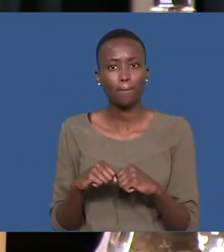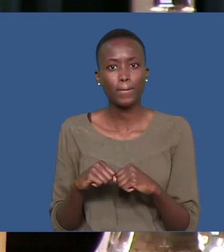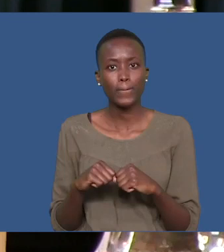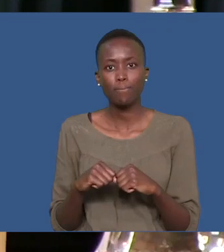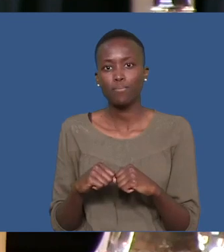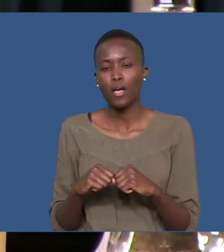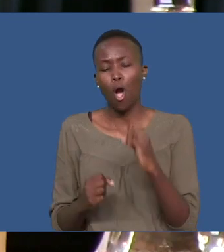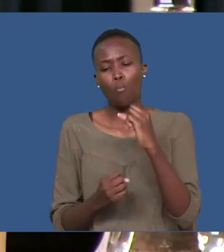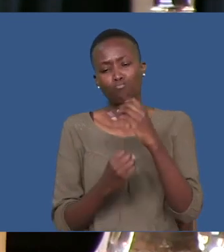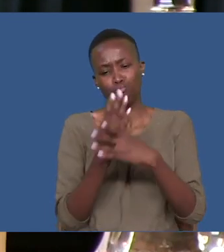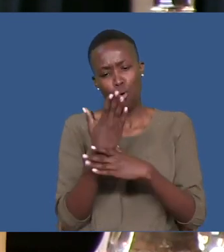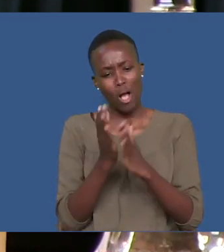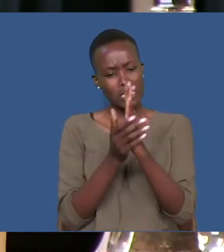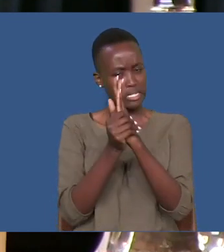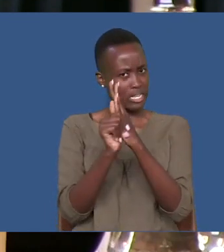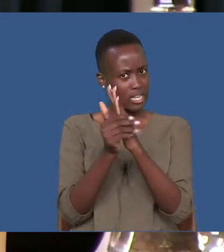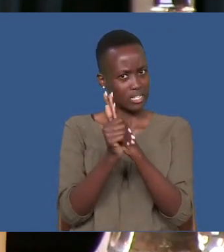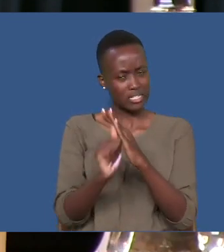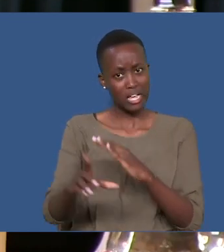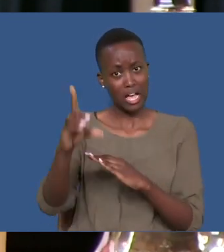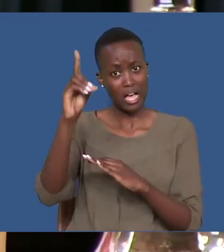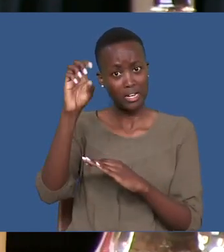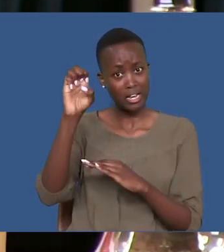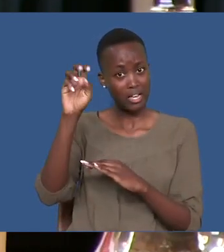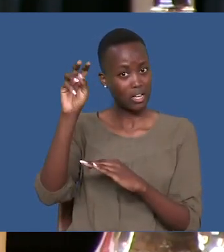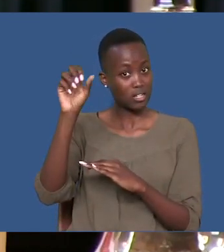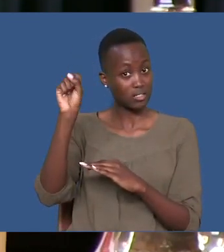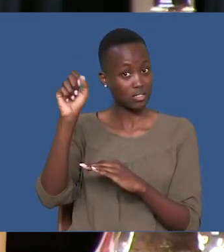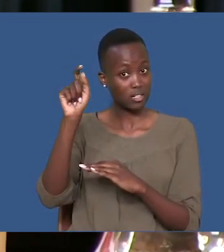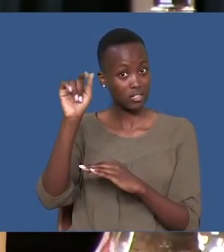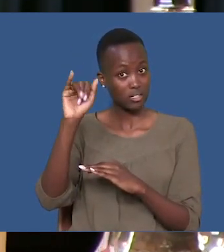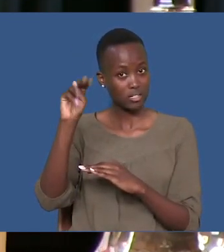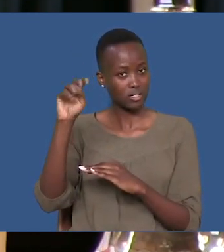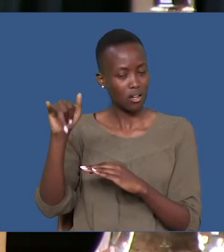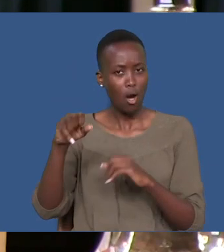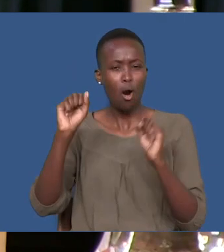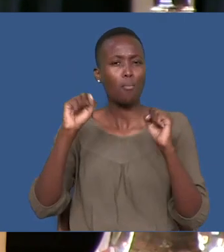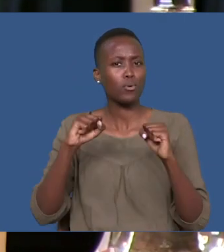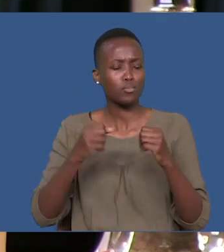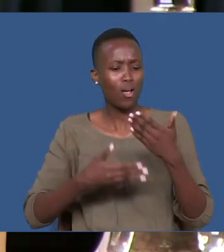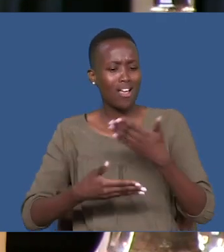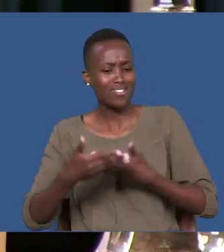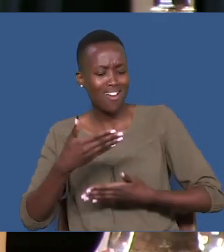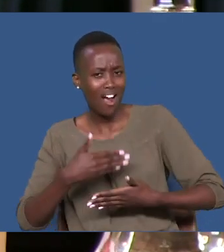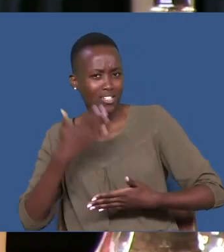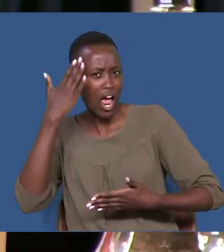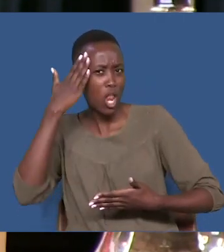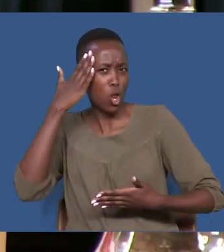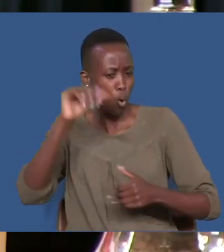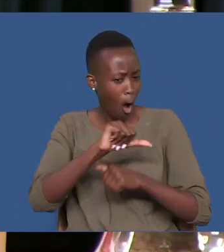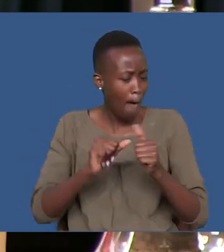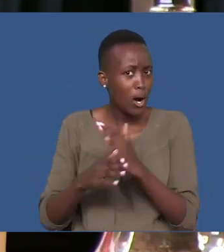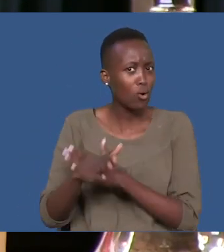destiny molding. Give them a chance to interact with their Father in a very genuine